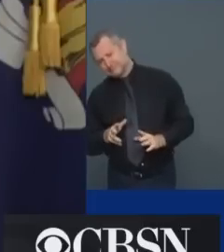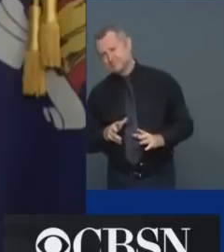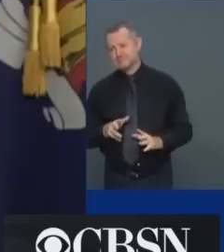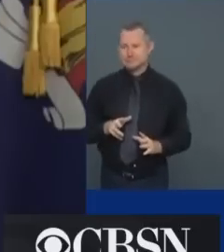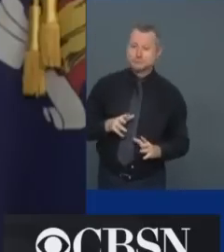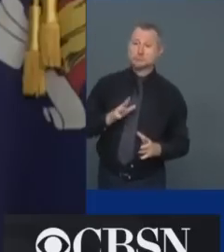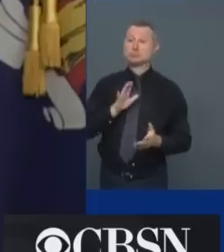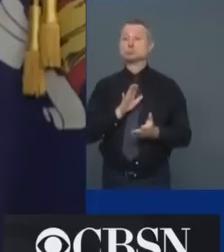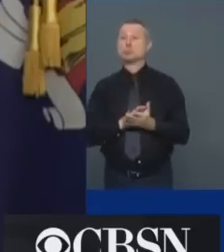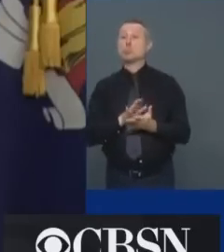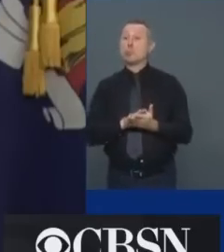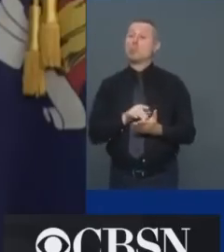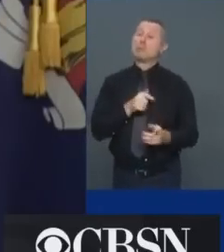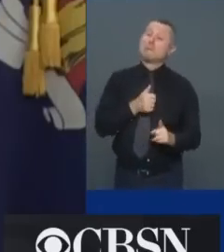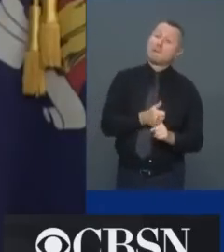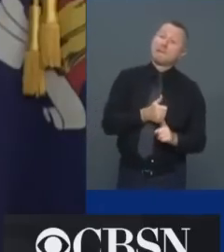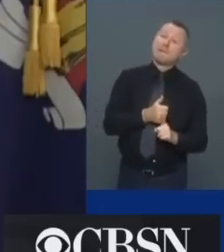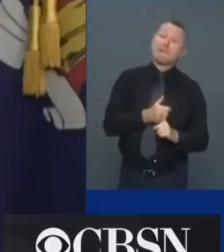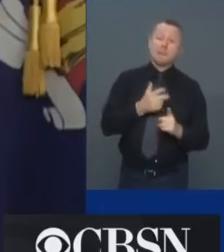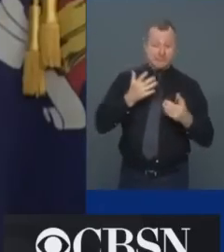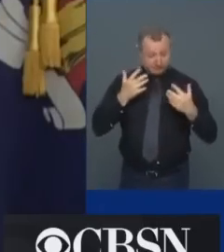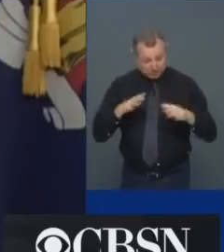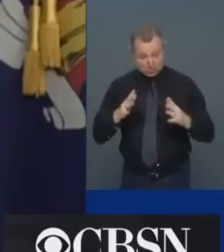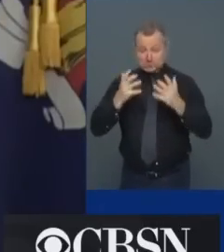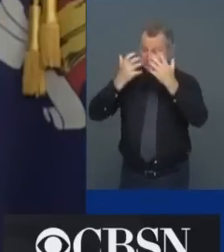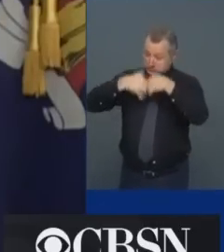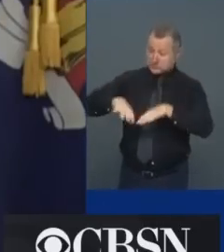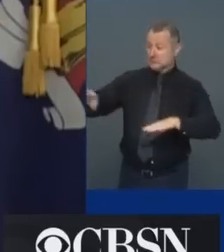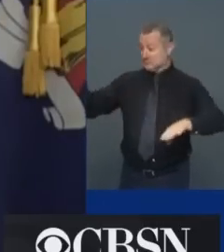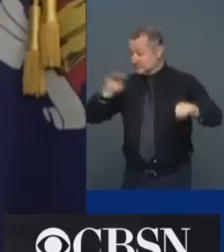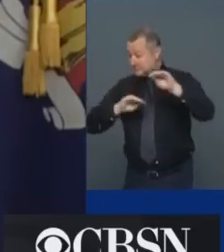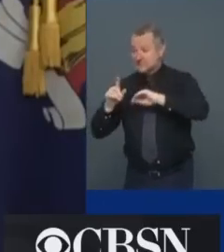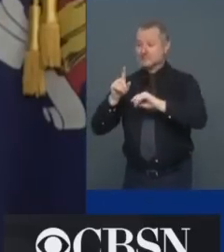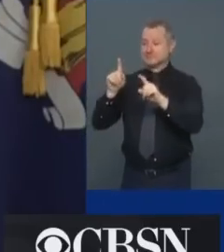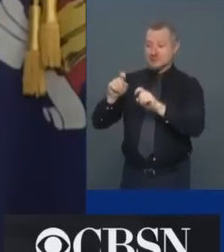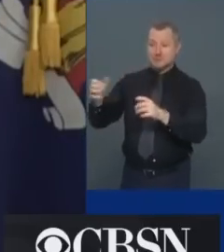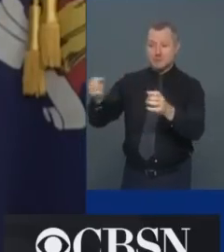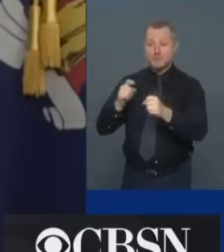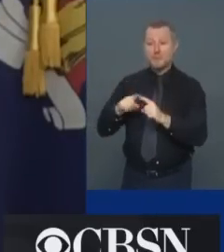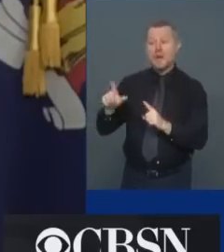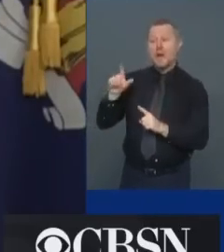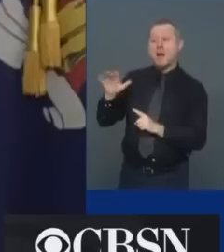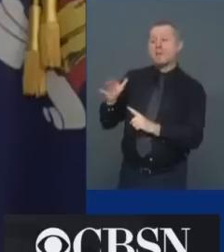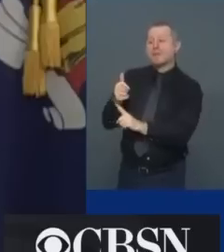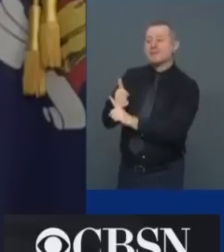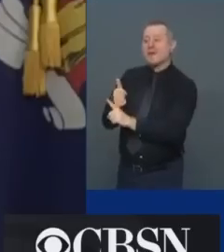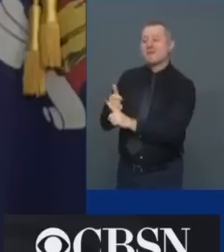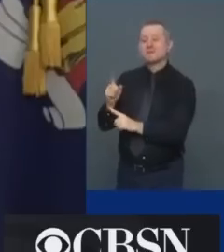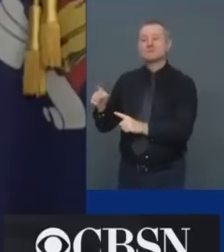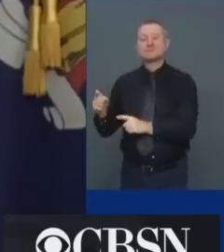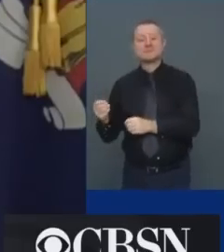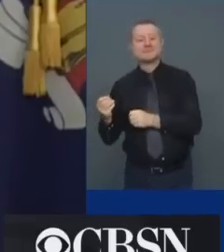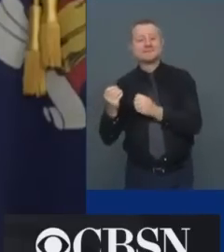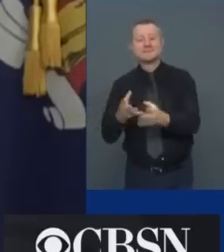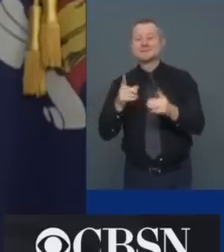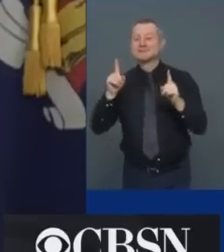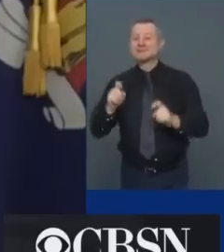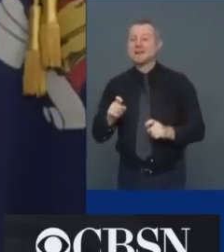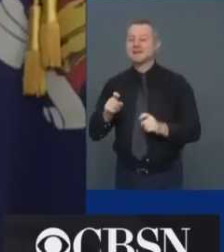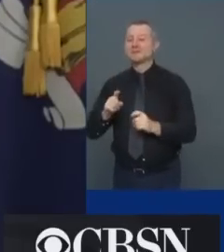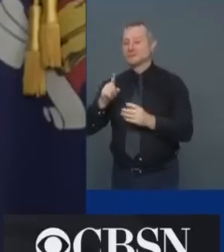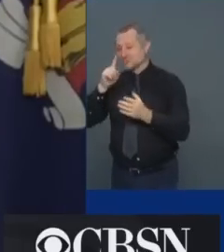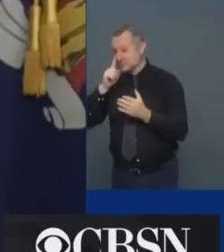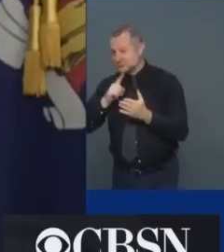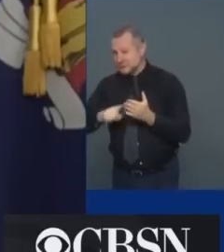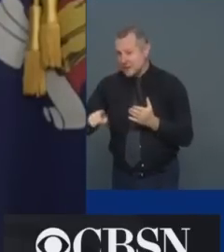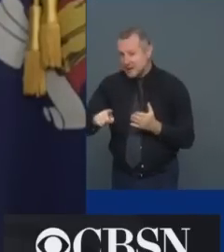organizes the test, but a lab does the tests. So you're going to have a check and a balance, right? You know